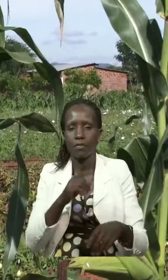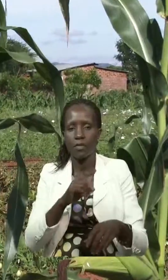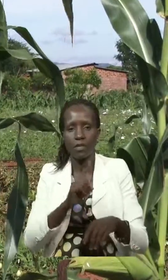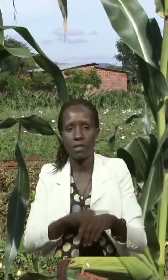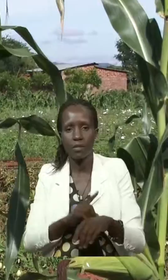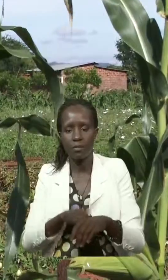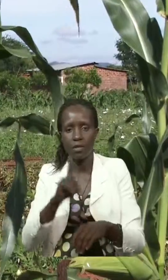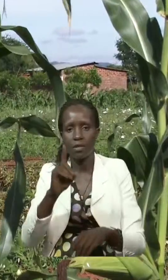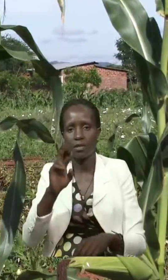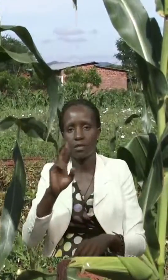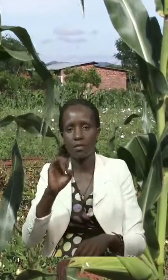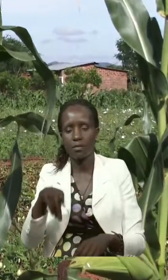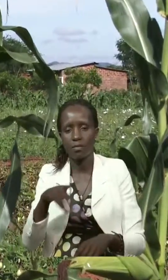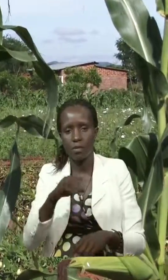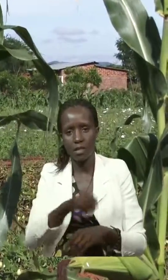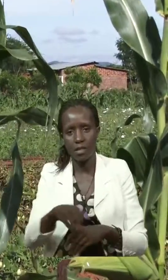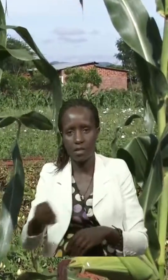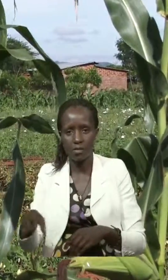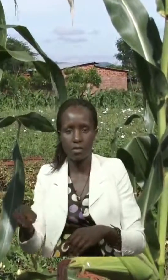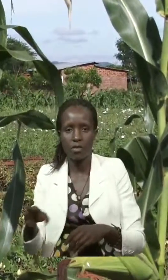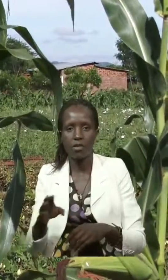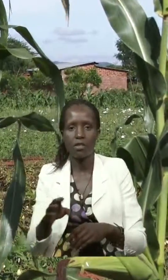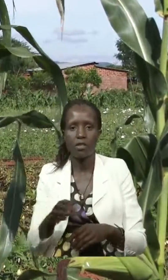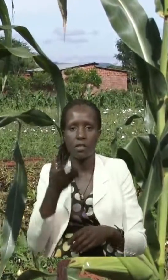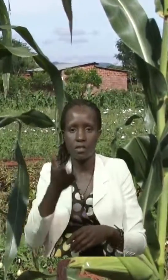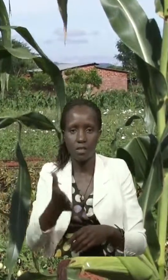Once a drip irrigation is installed, you